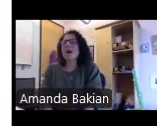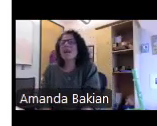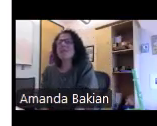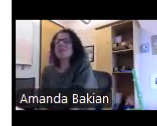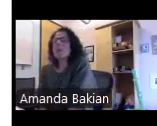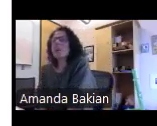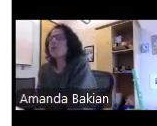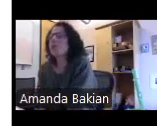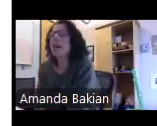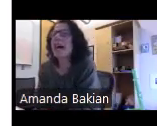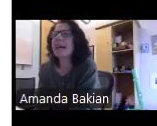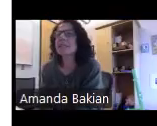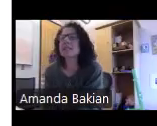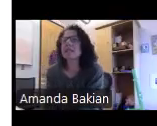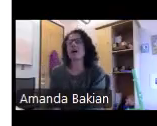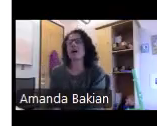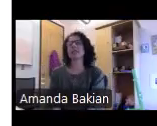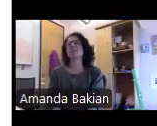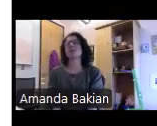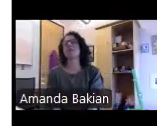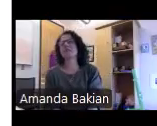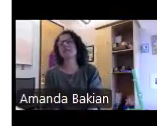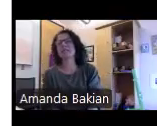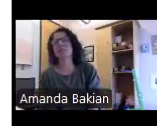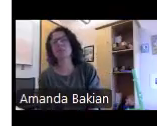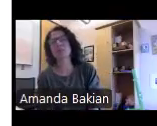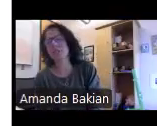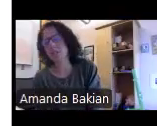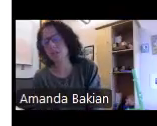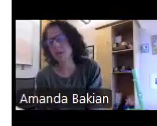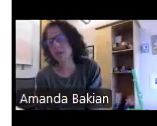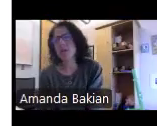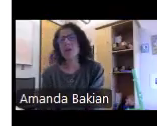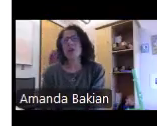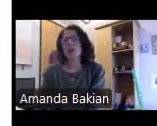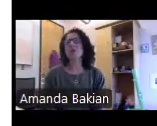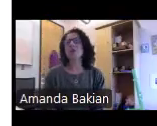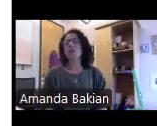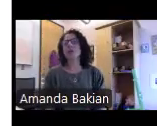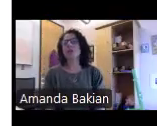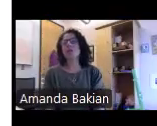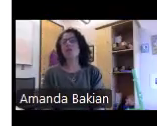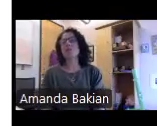So why do we track autism prevalence in a community?